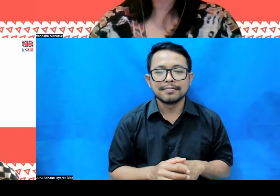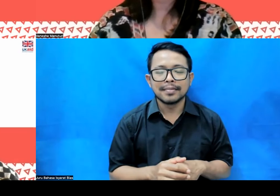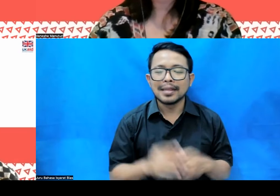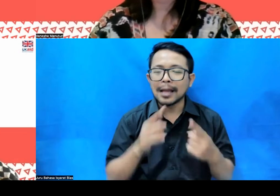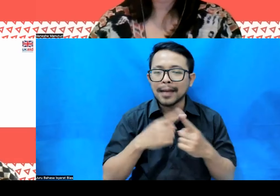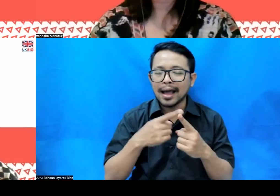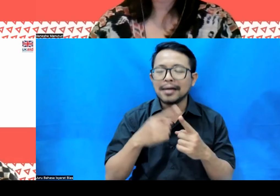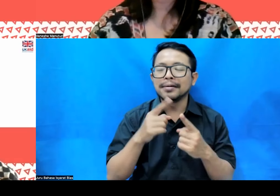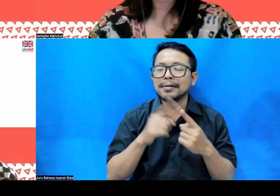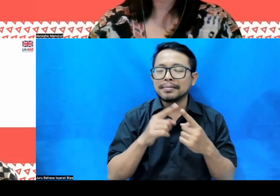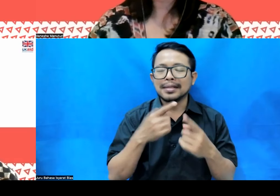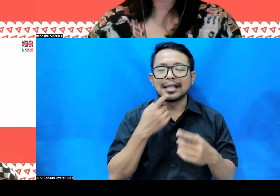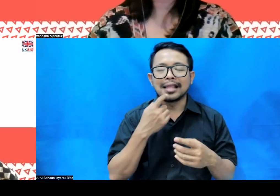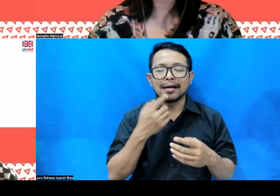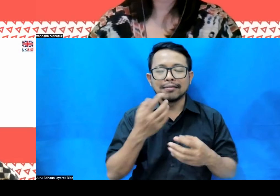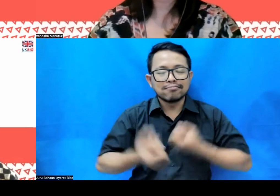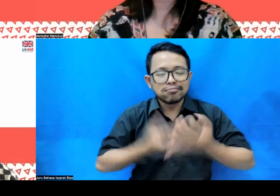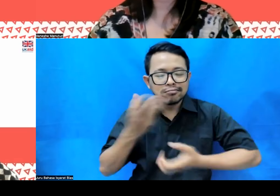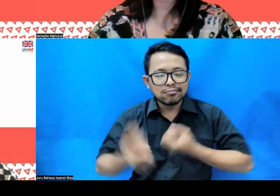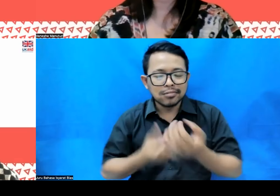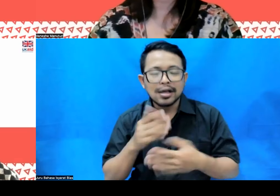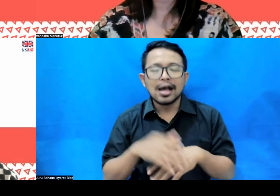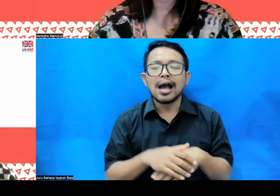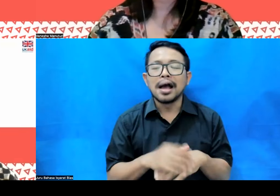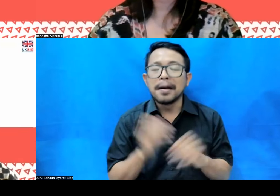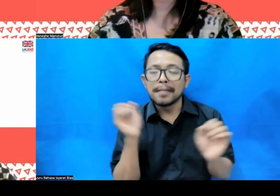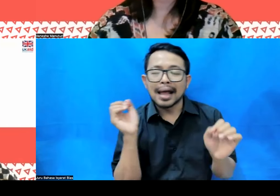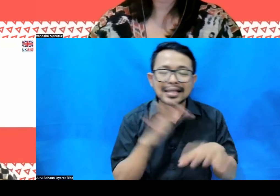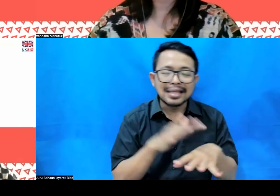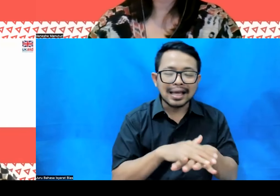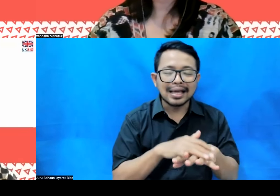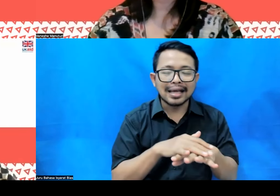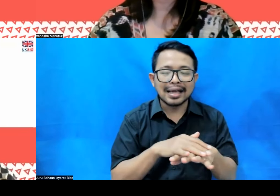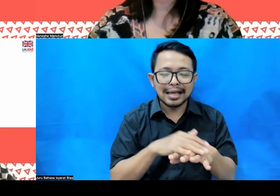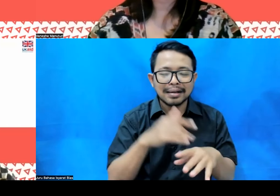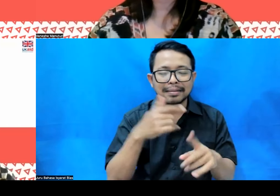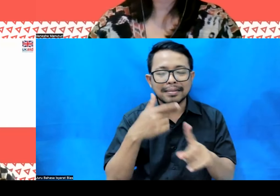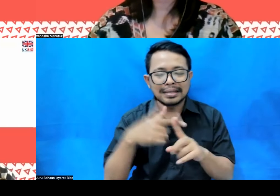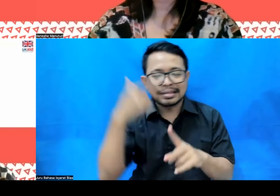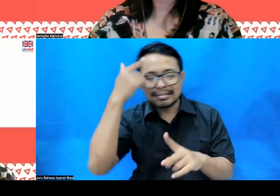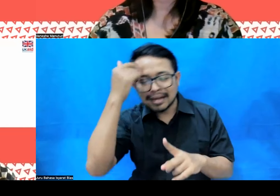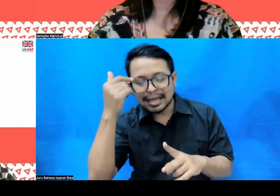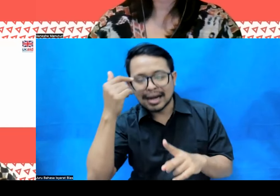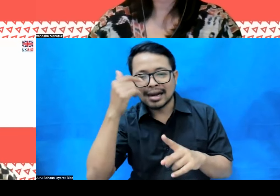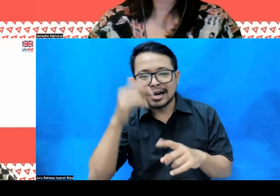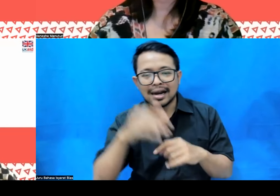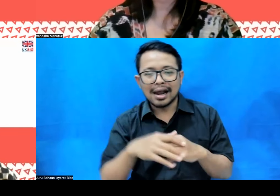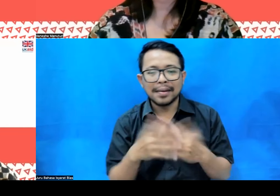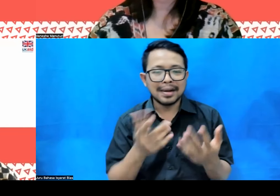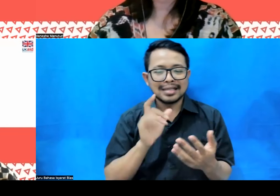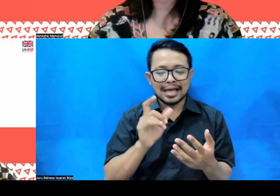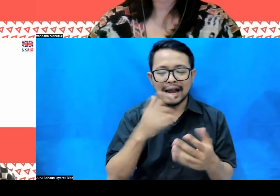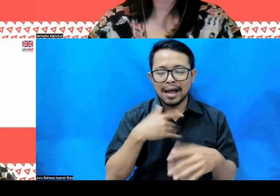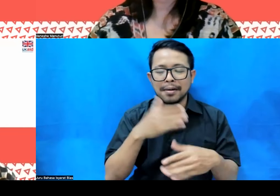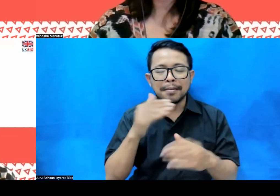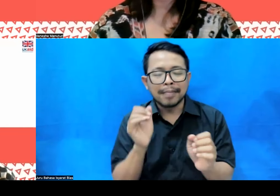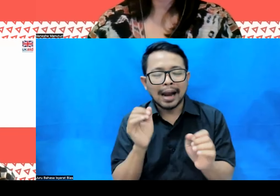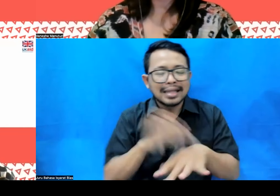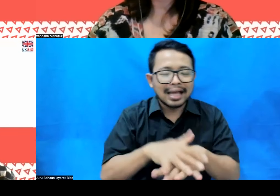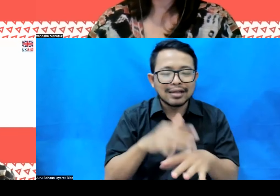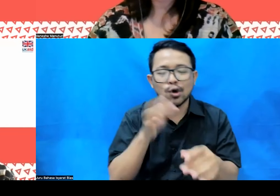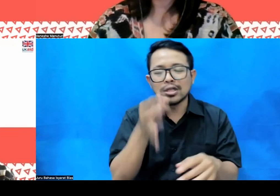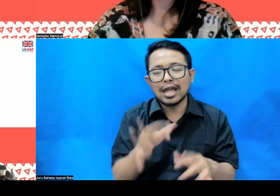in regards to dissemination of information, so learnings and best practices, as well as what steps needs